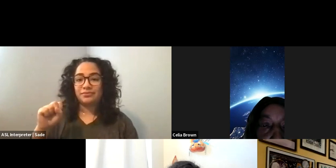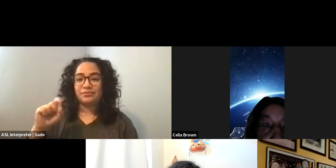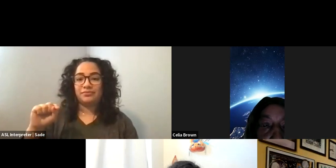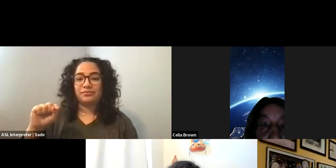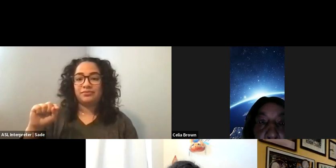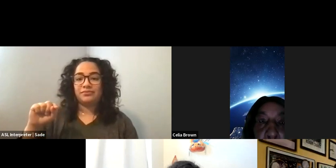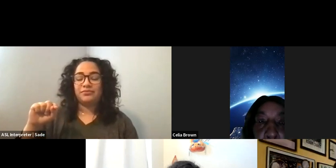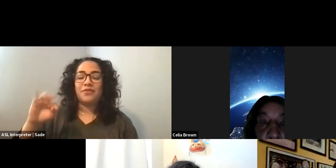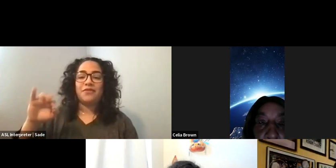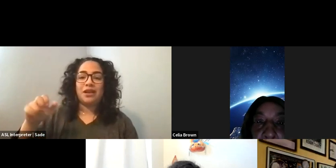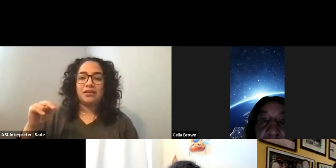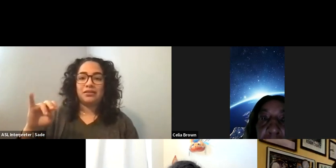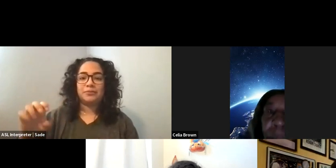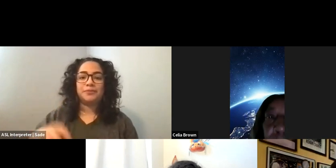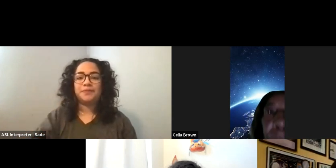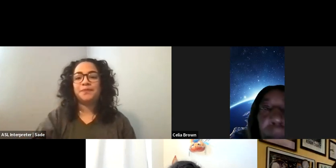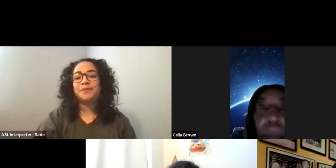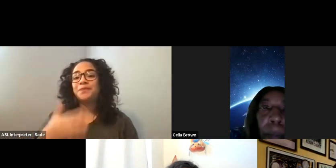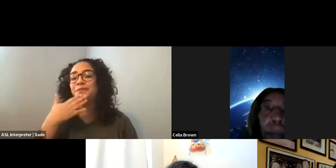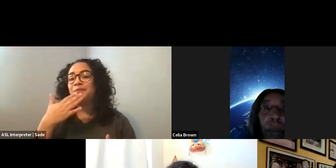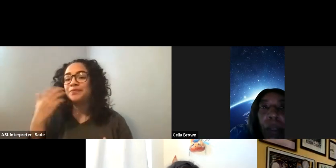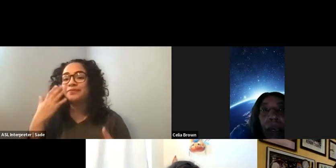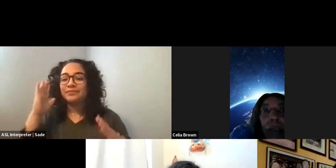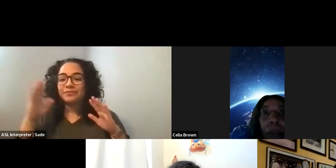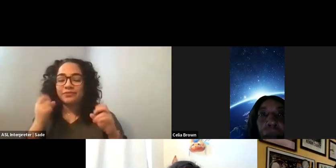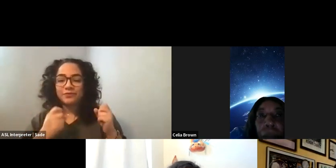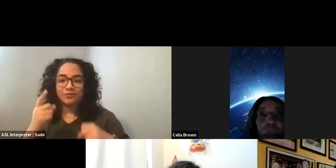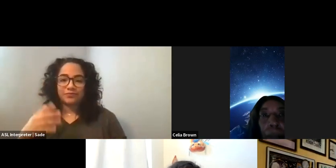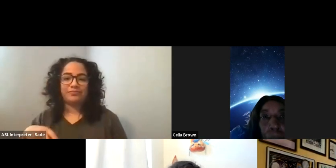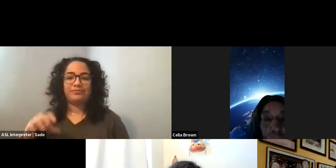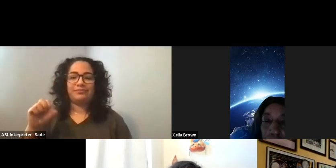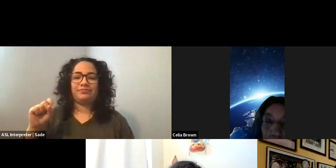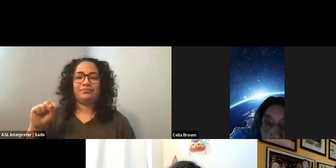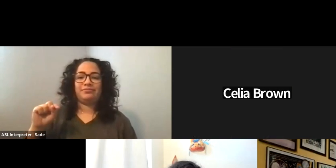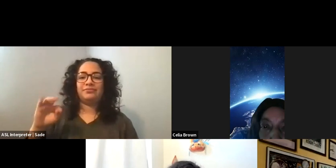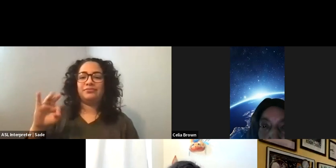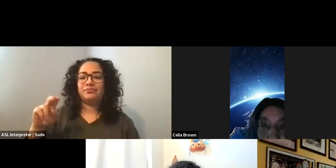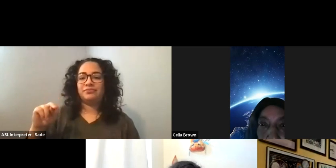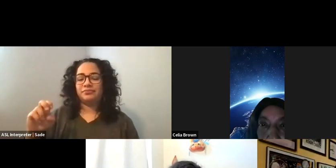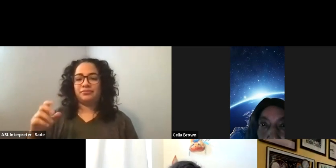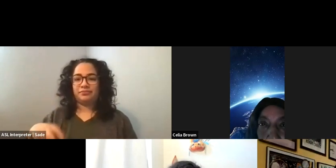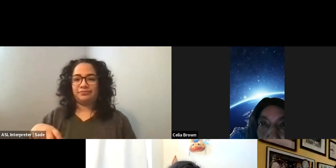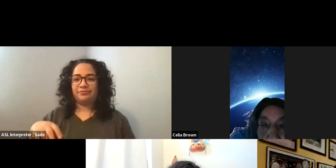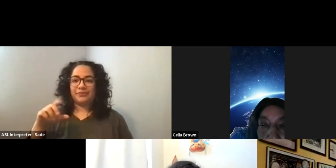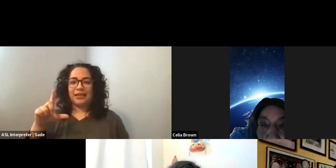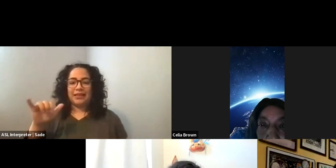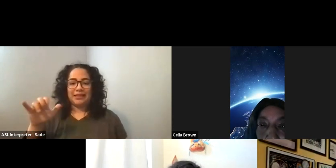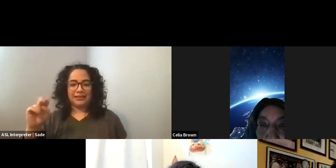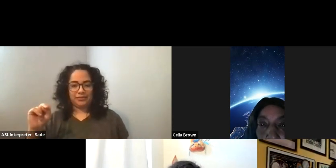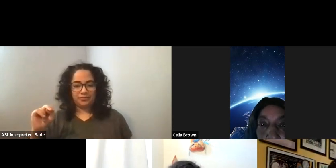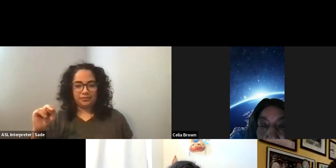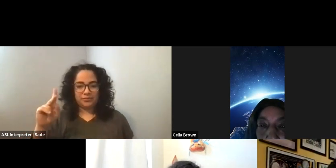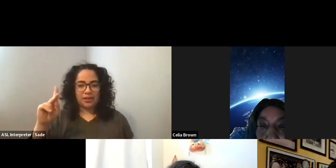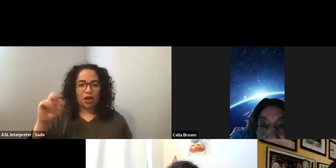Thanks, Vesper. Hello, everyone. My name is Stefanie Lynn Kaufman-Mthimkhulu. I use they